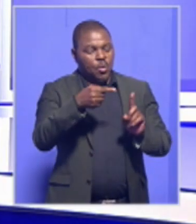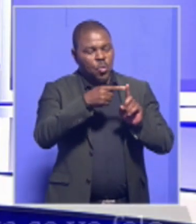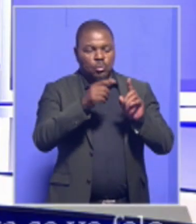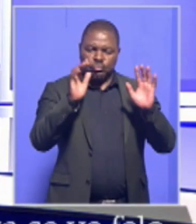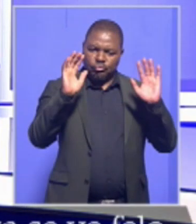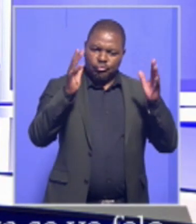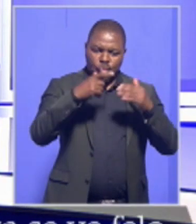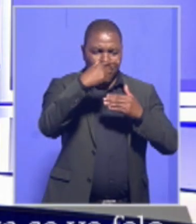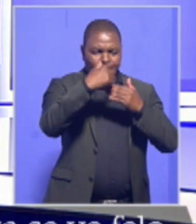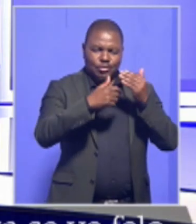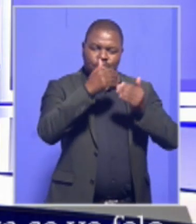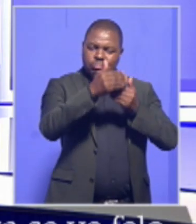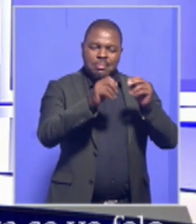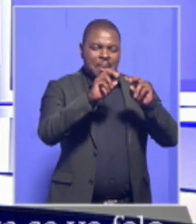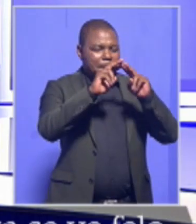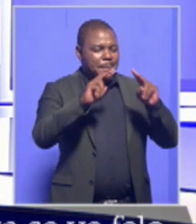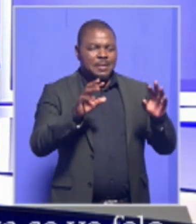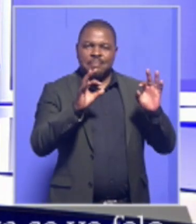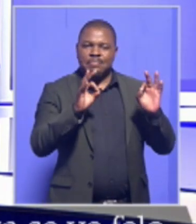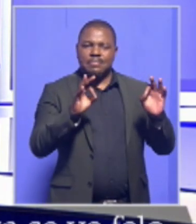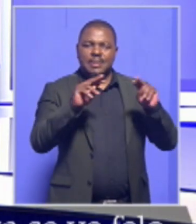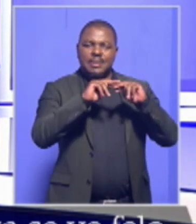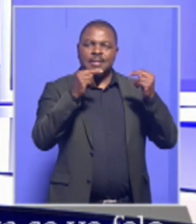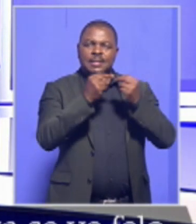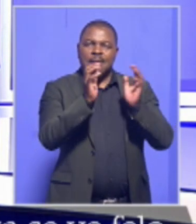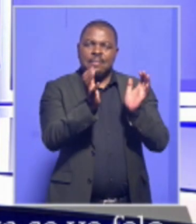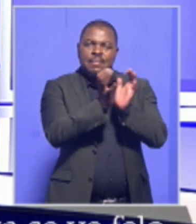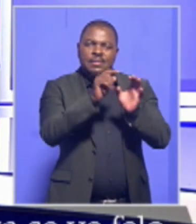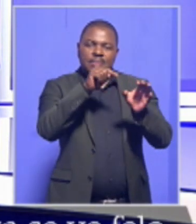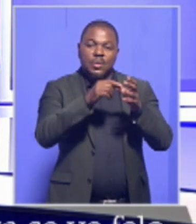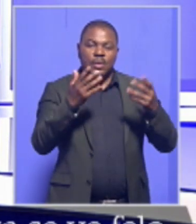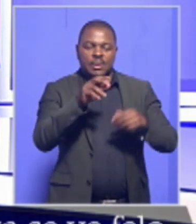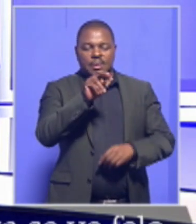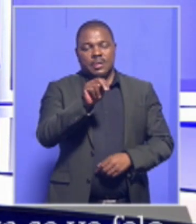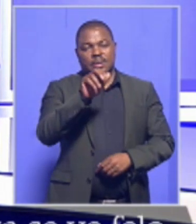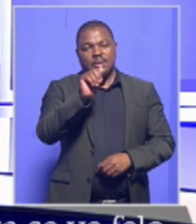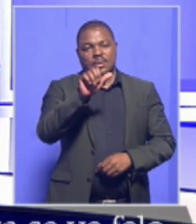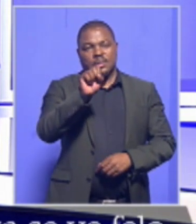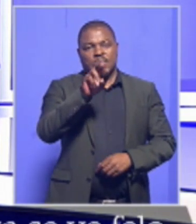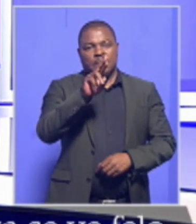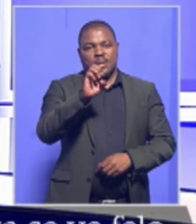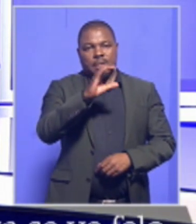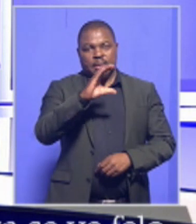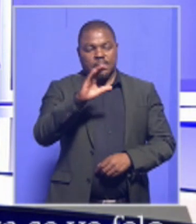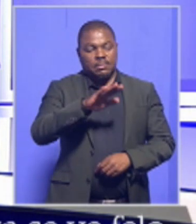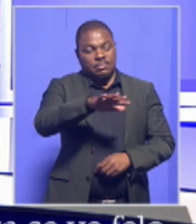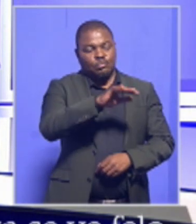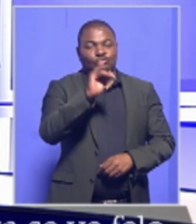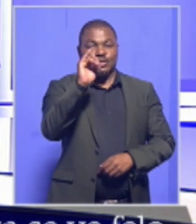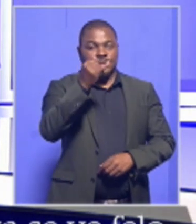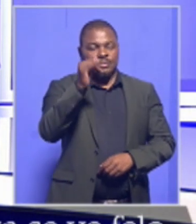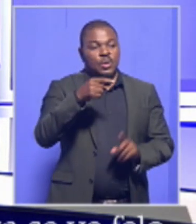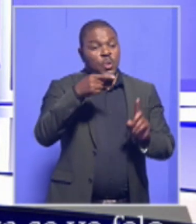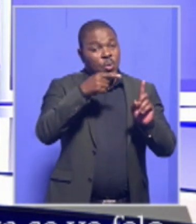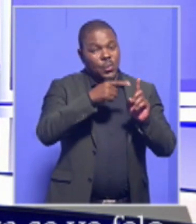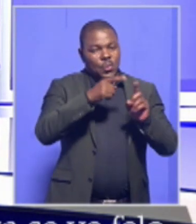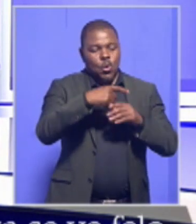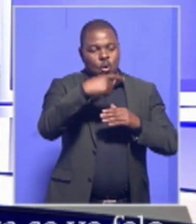khutšo wo o bego o rena kopanong ya bosetšhaba ya mokgatlo ka Nasrec ka Johannesburg. Malema o fane ka polelo